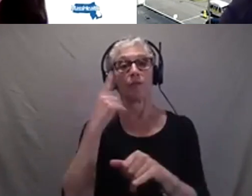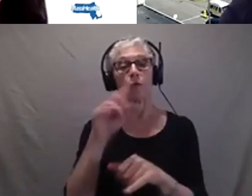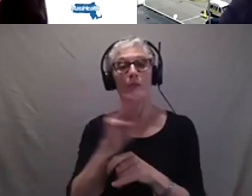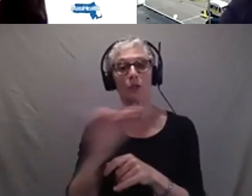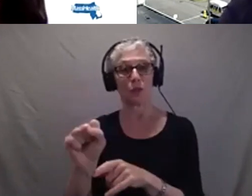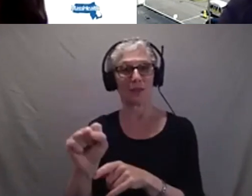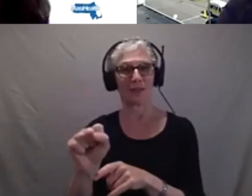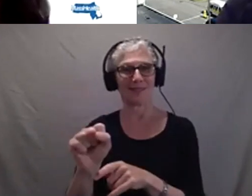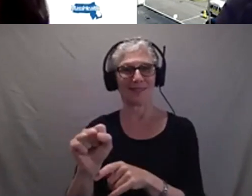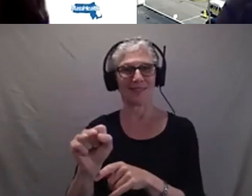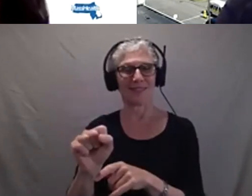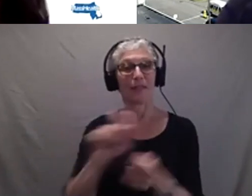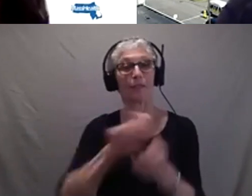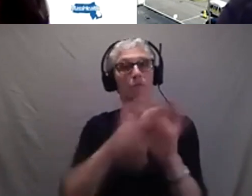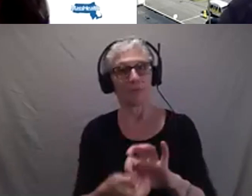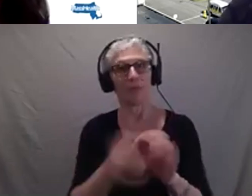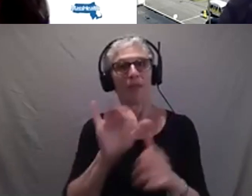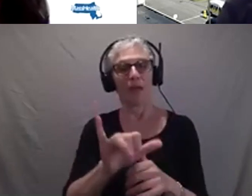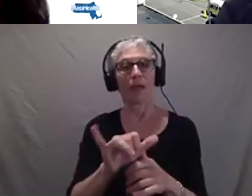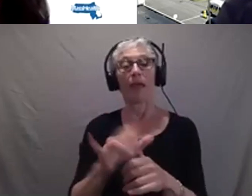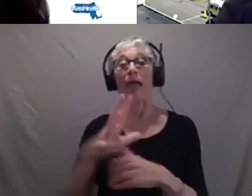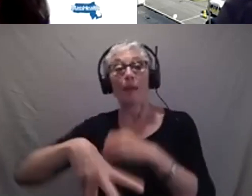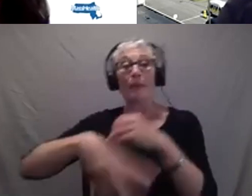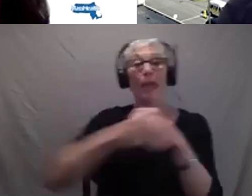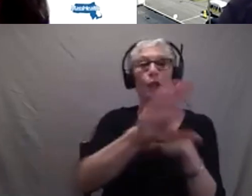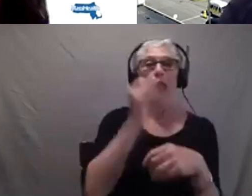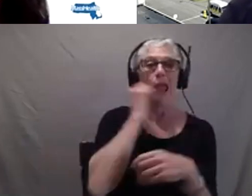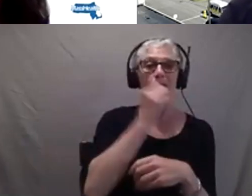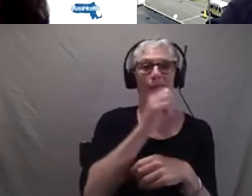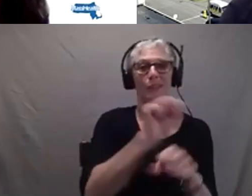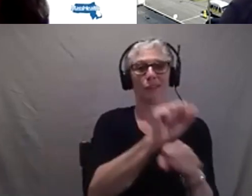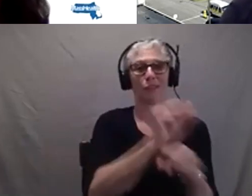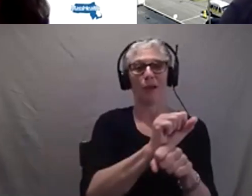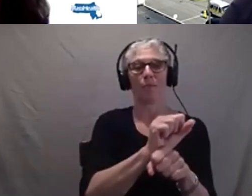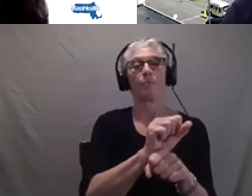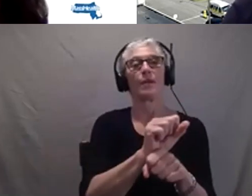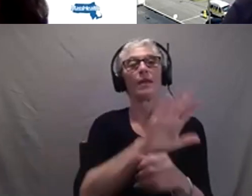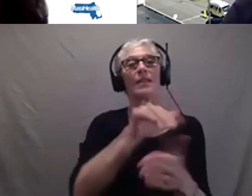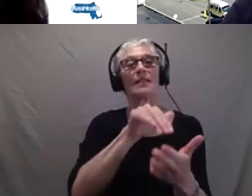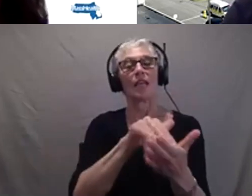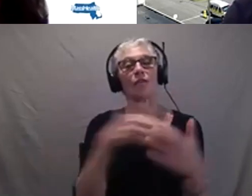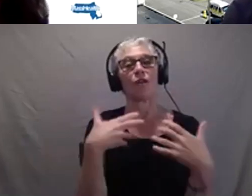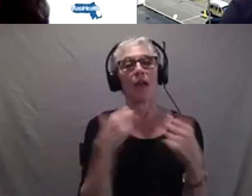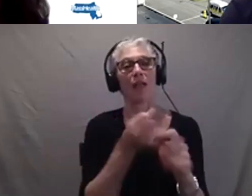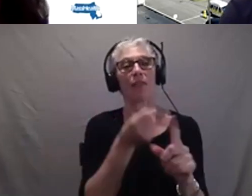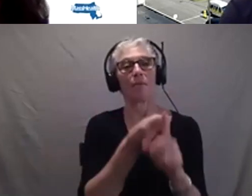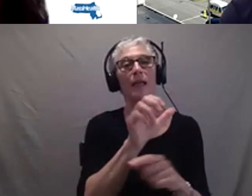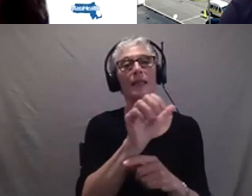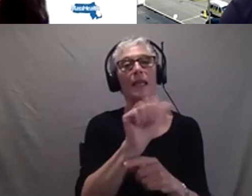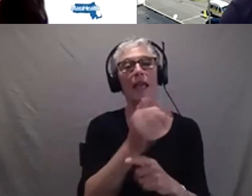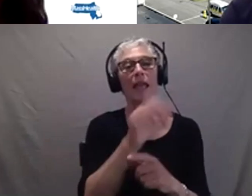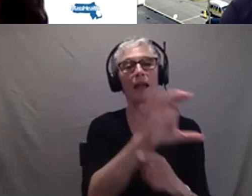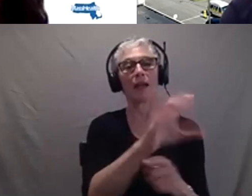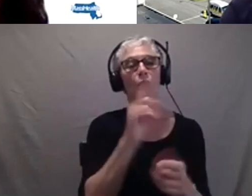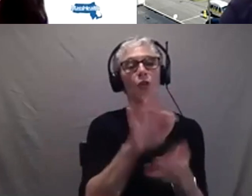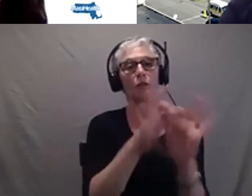And she did all of this in addition to her everyday job, which is working directly with the Center for Health Impact in Central Mass AHEC, providing